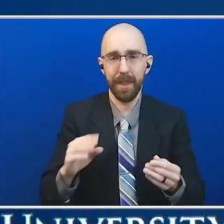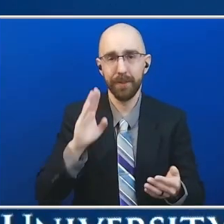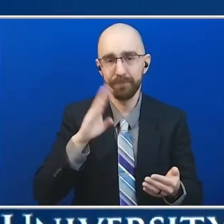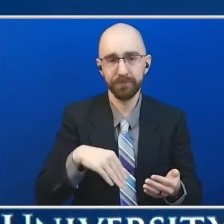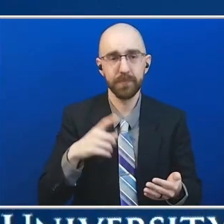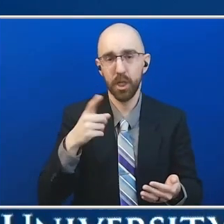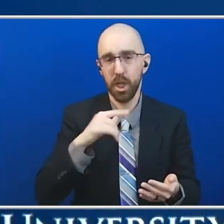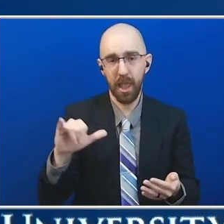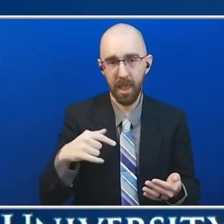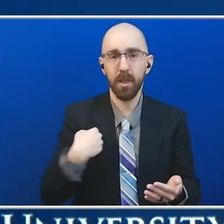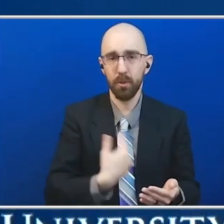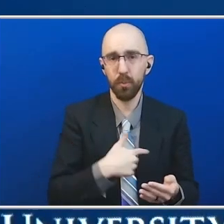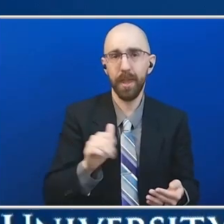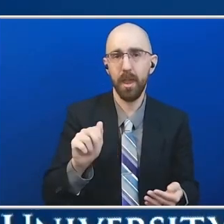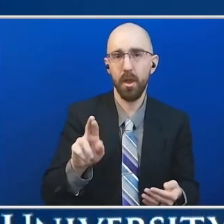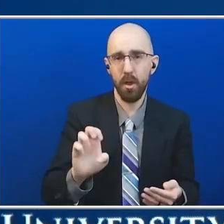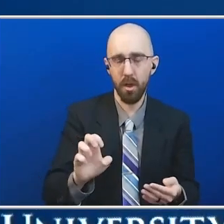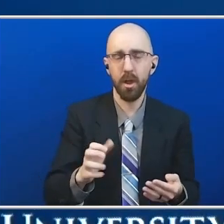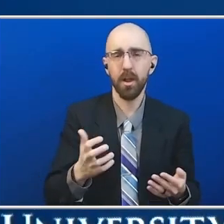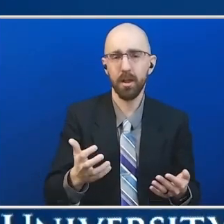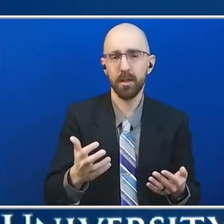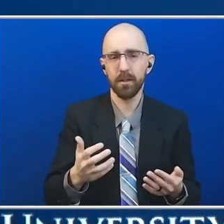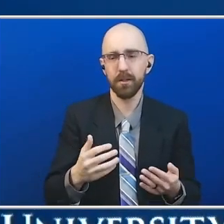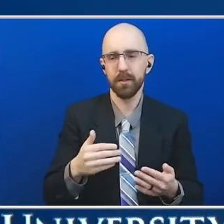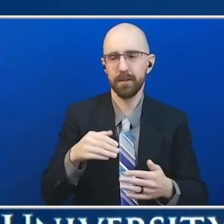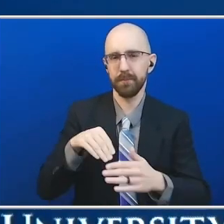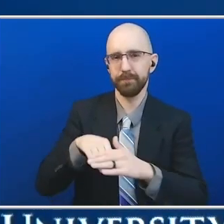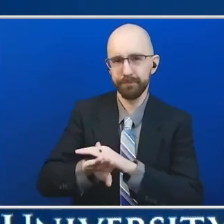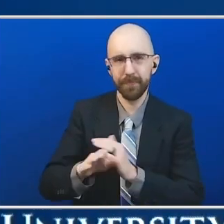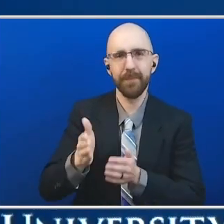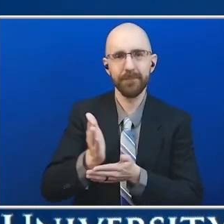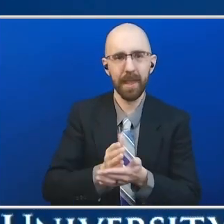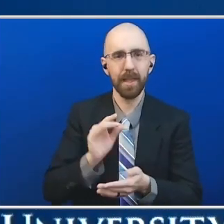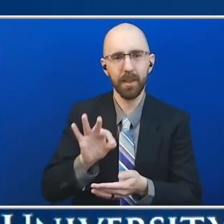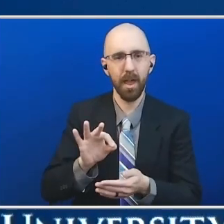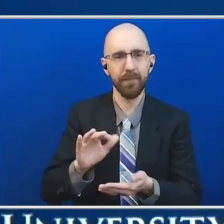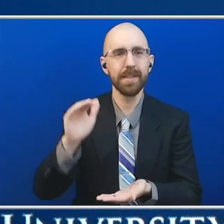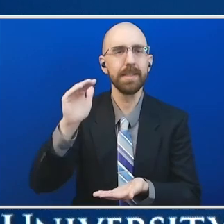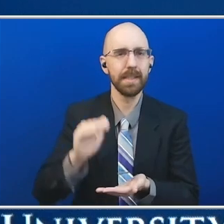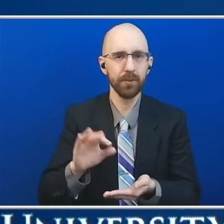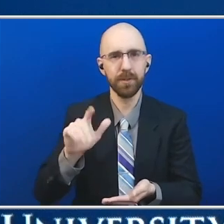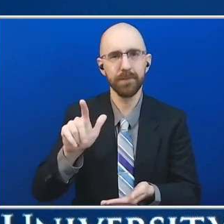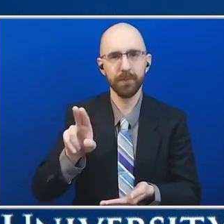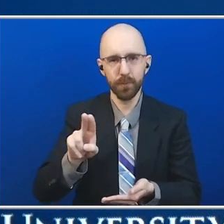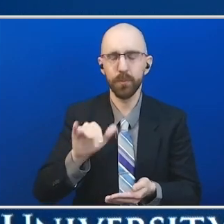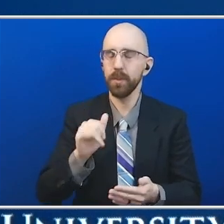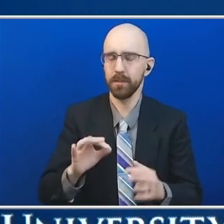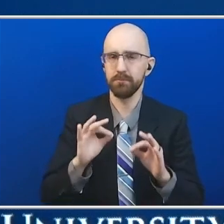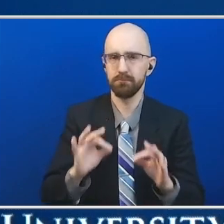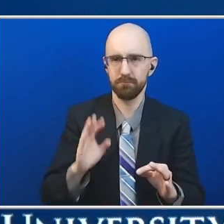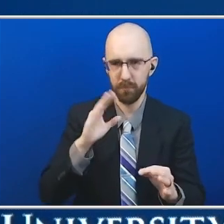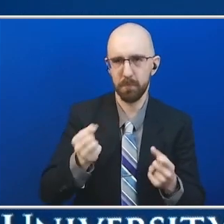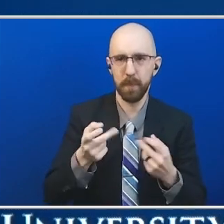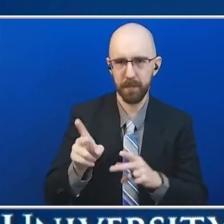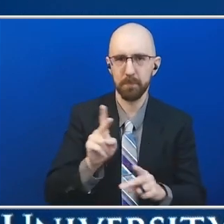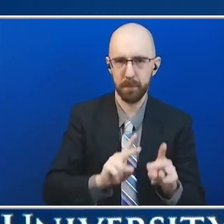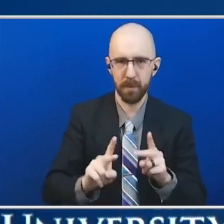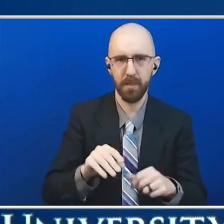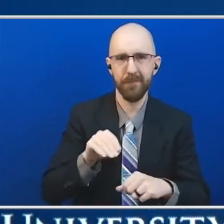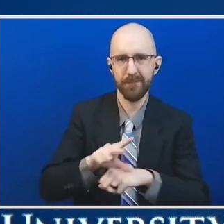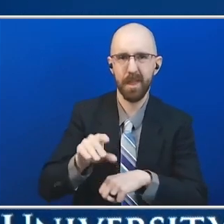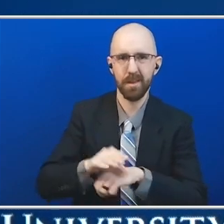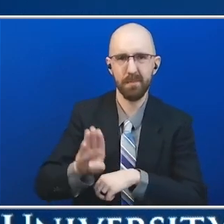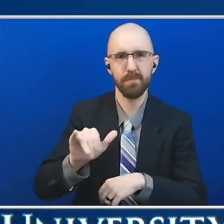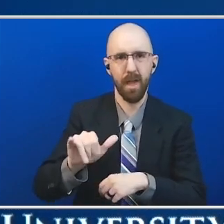are entering into the phase of decreased influenza. That is good, because I know a lot of people have been affected by that. Hopefully